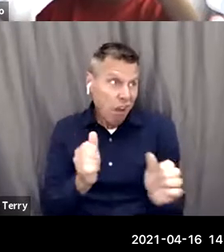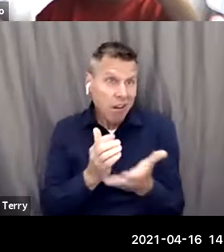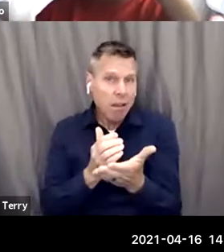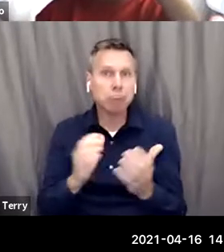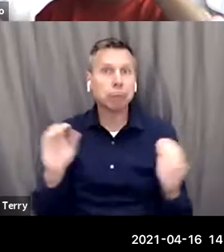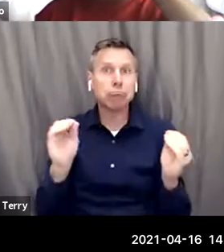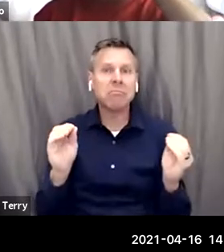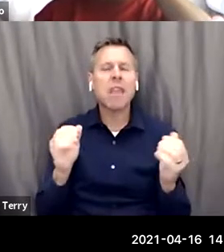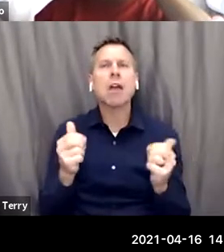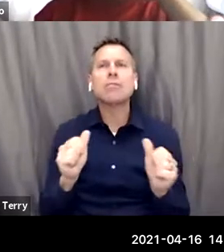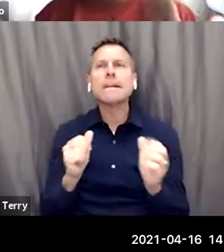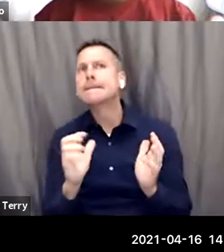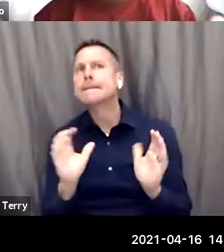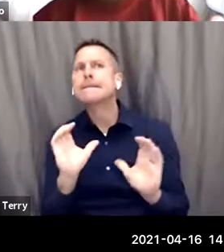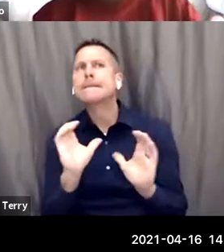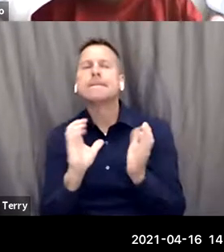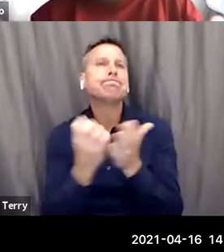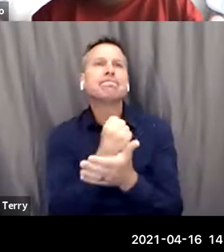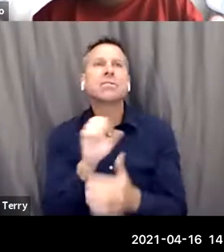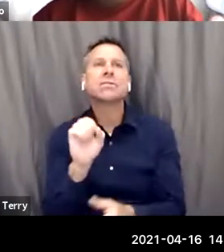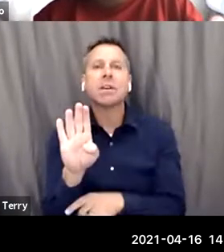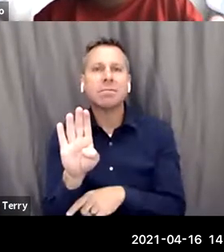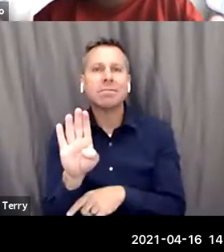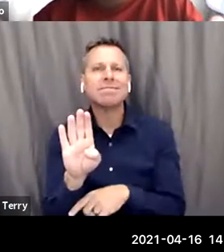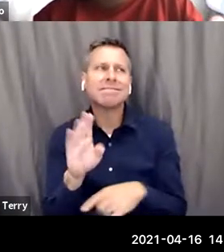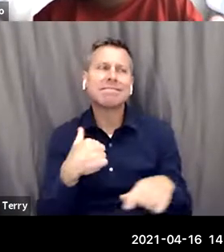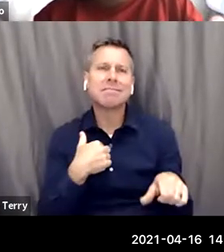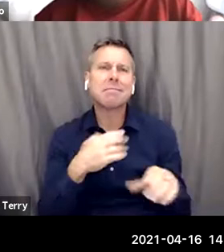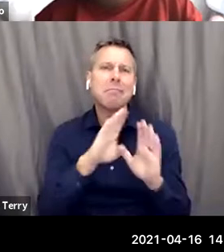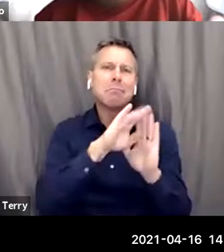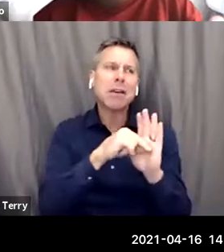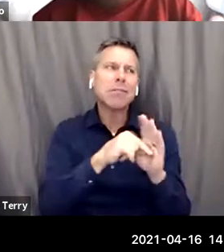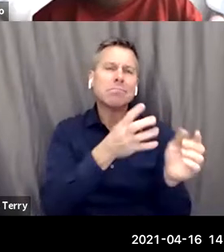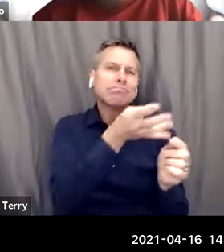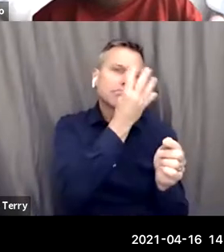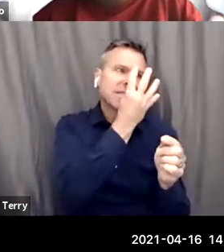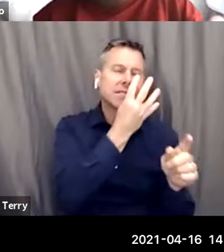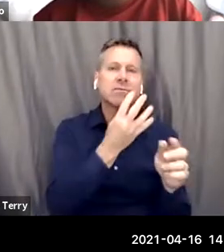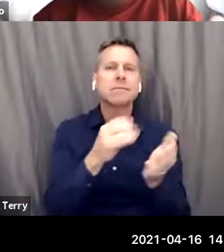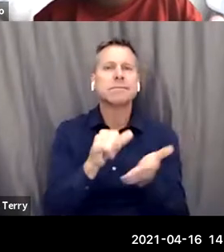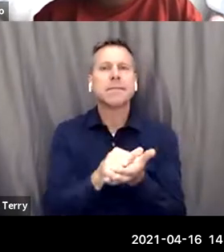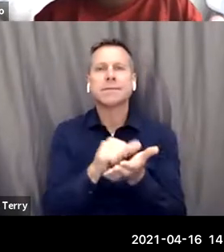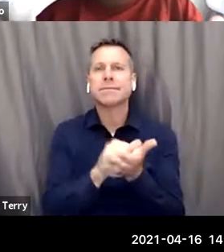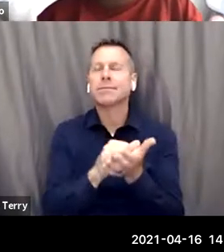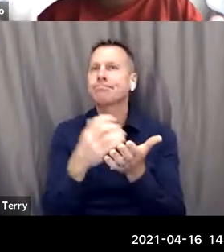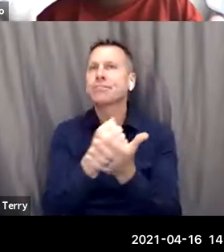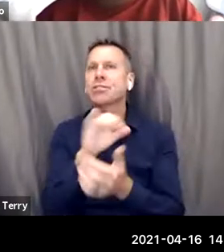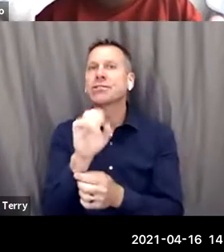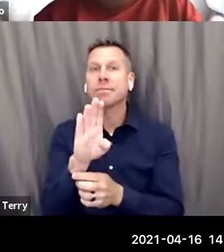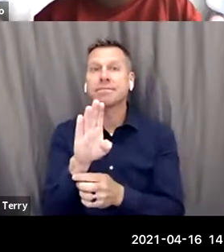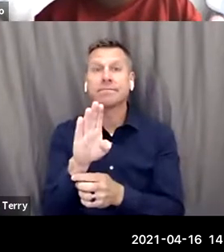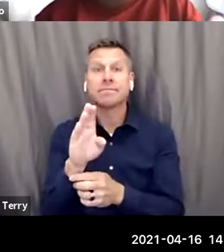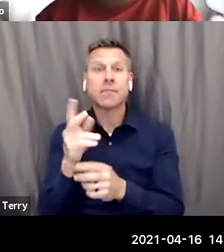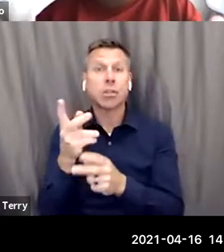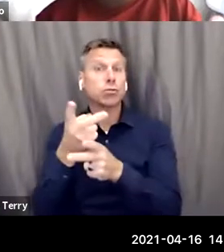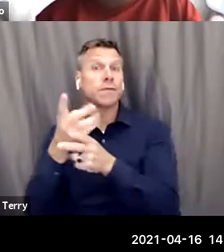job. Because of my criminal background, that was impossible. So my supervisor said, you have to do something. So